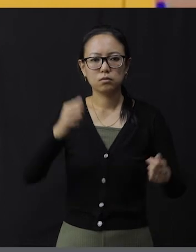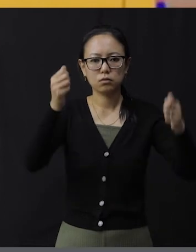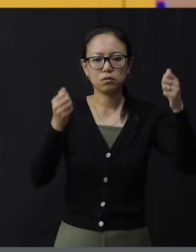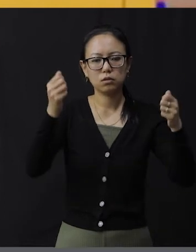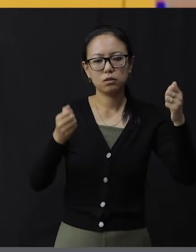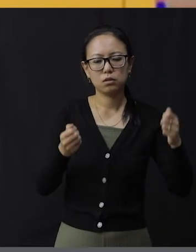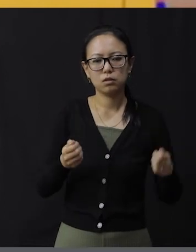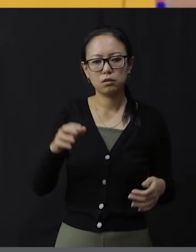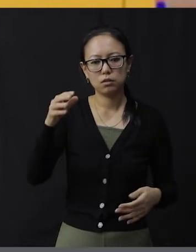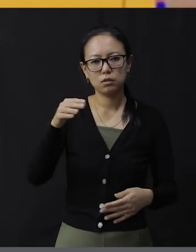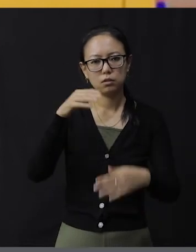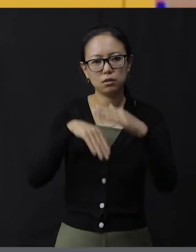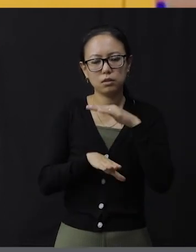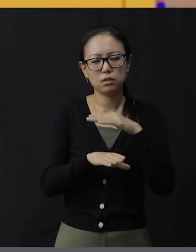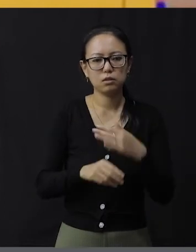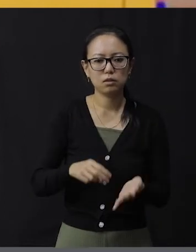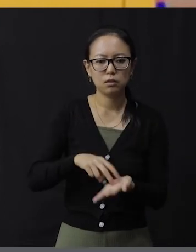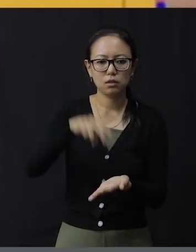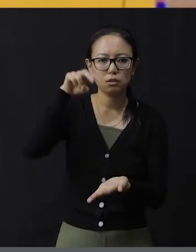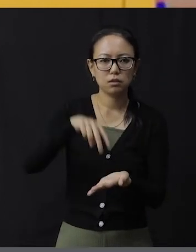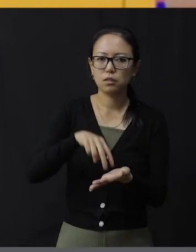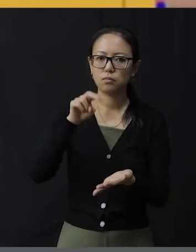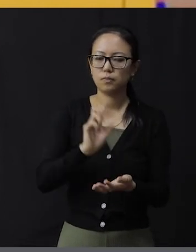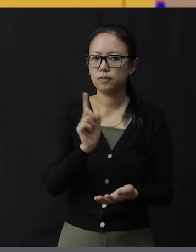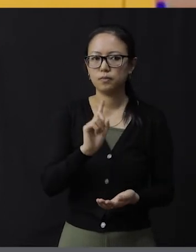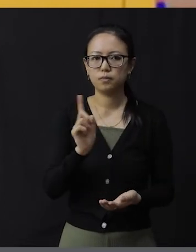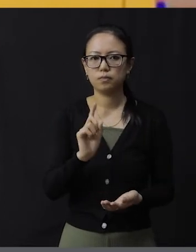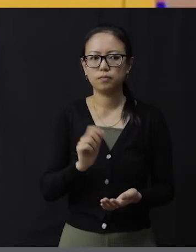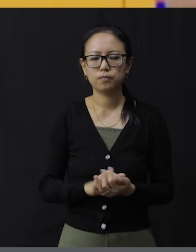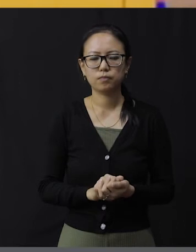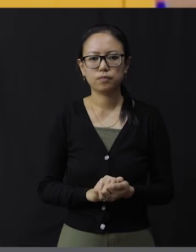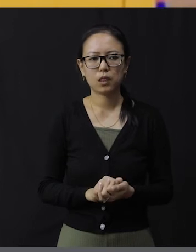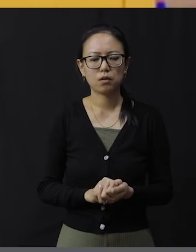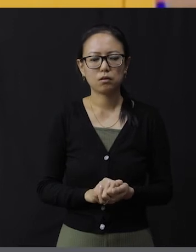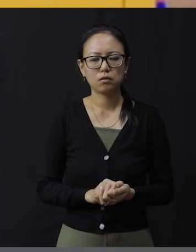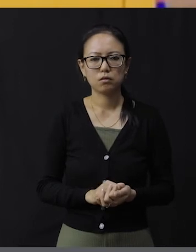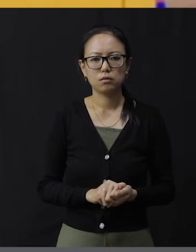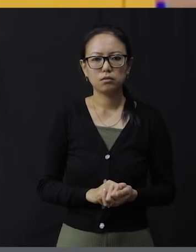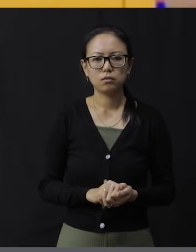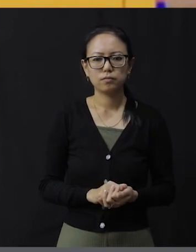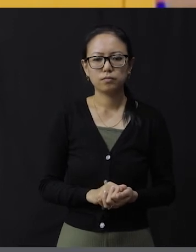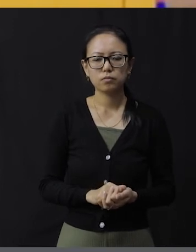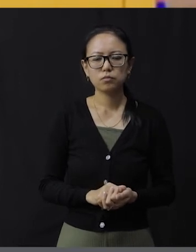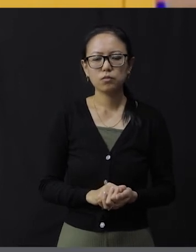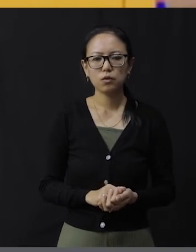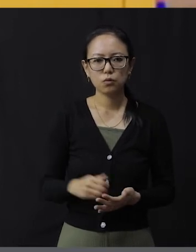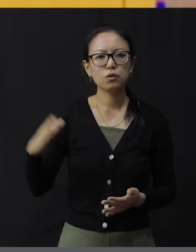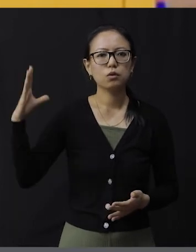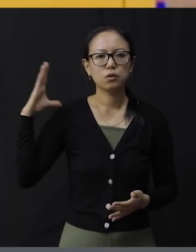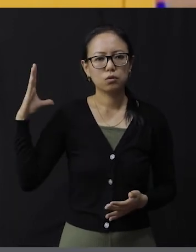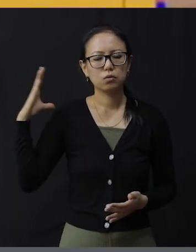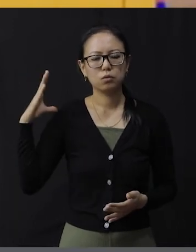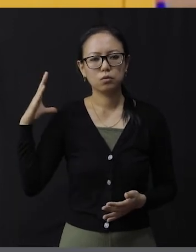too. And they are some of the people who used to rush for the turn. So you should wait for your turn to get